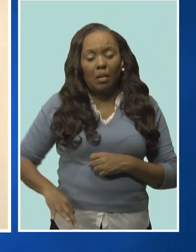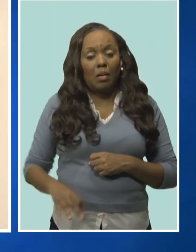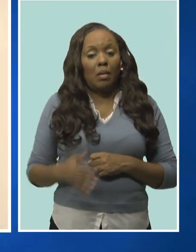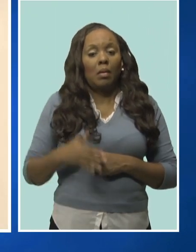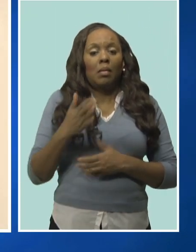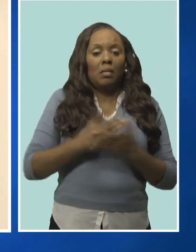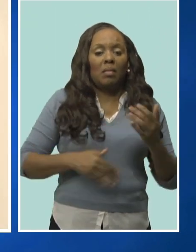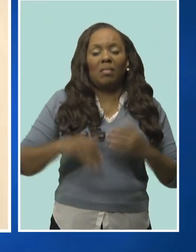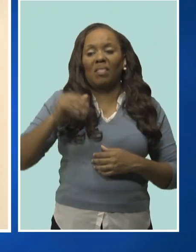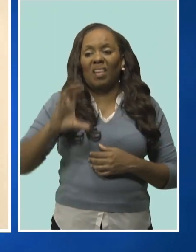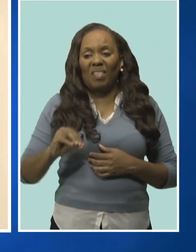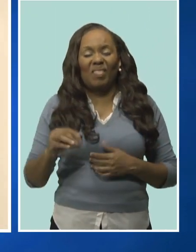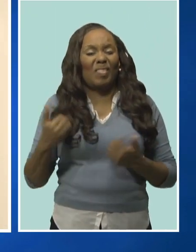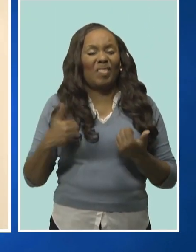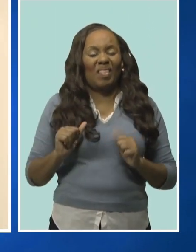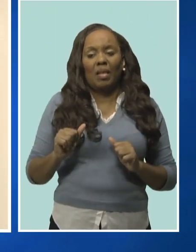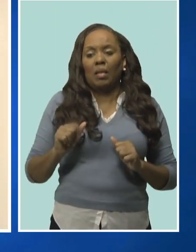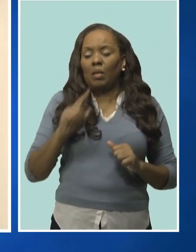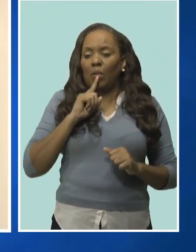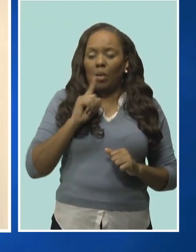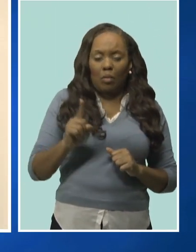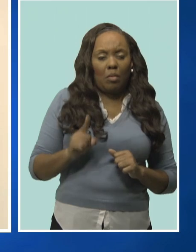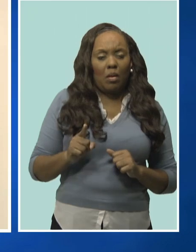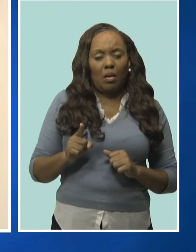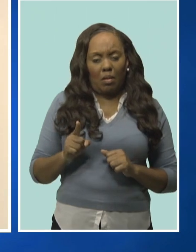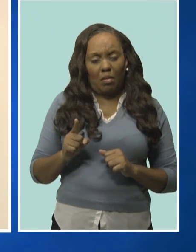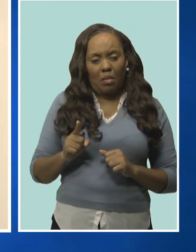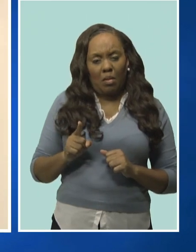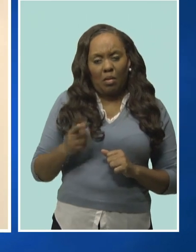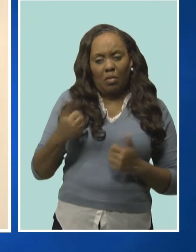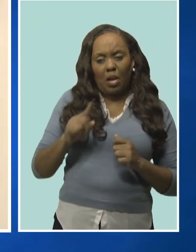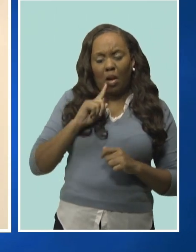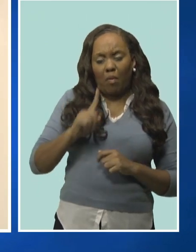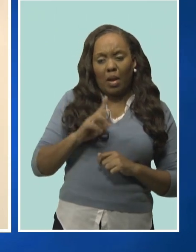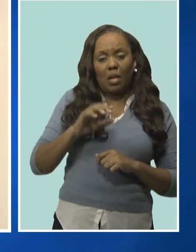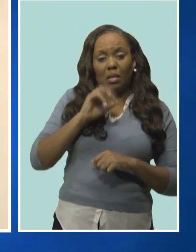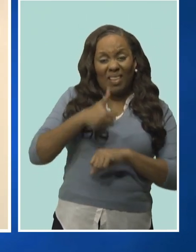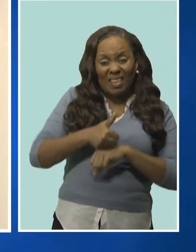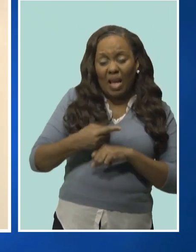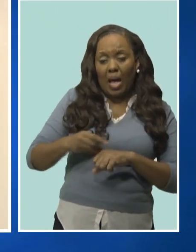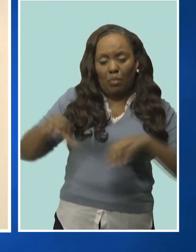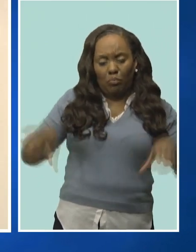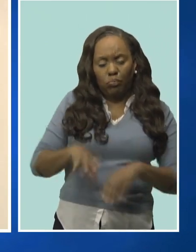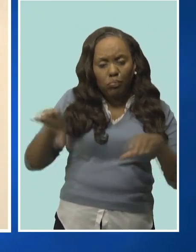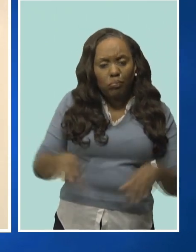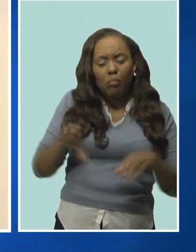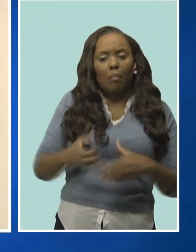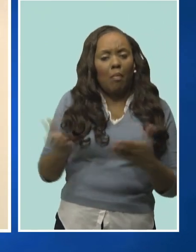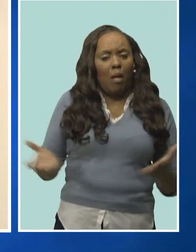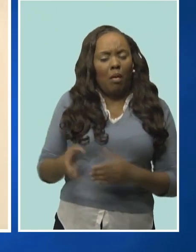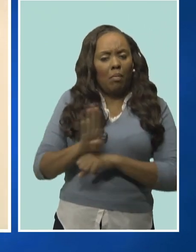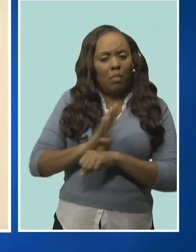to engage in Barbados, and we never had a direct framework to be able to do that. Given our strong focus on building climate